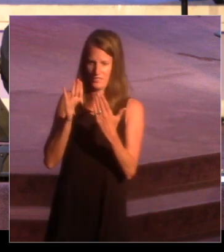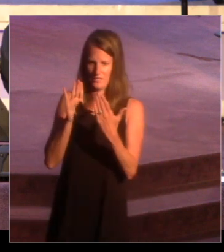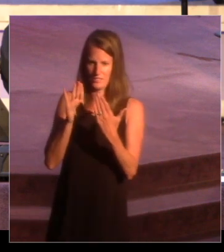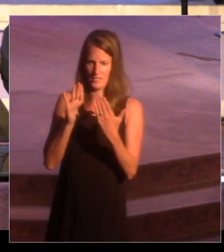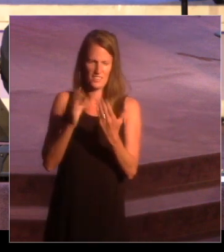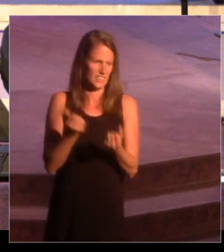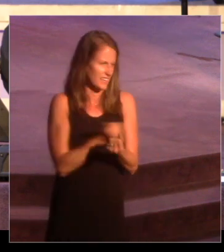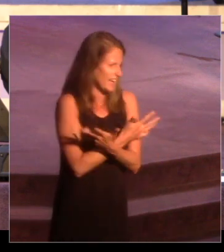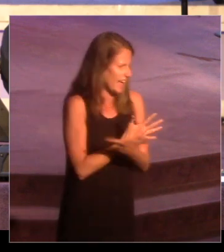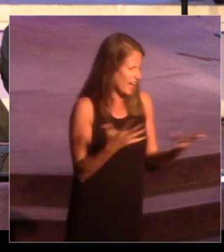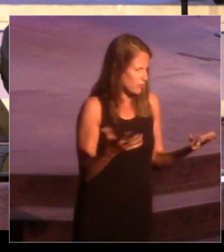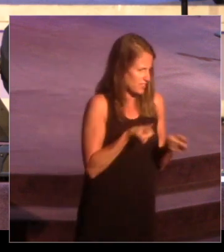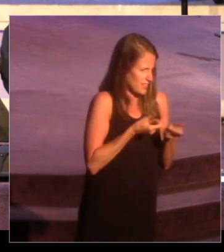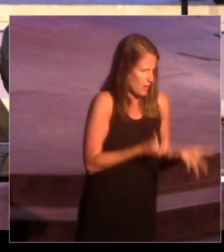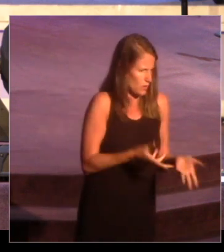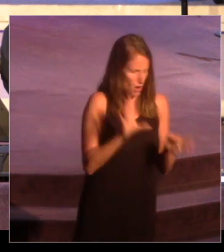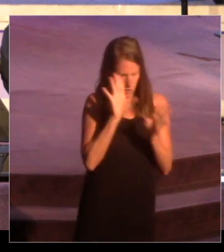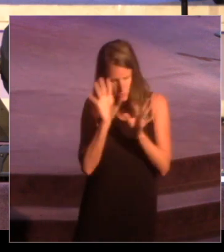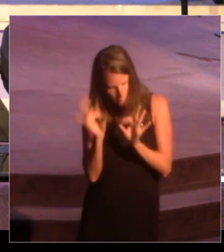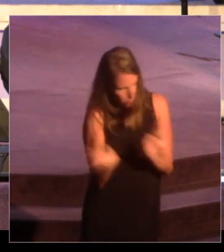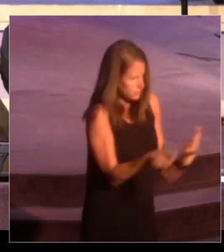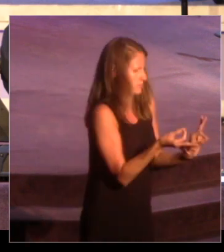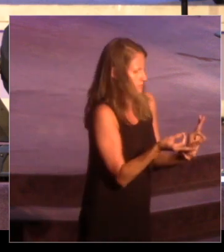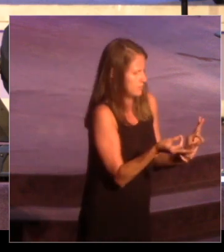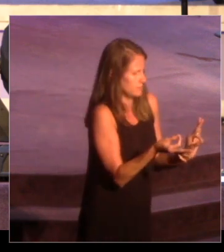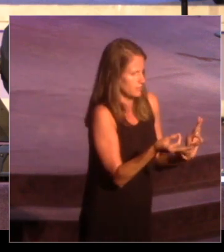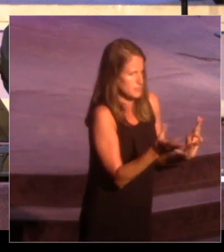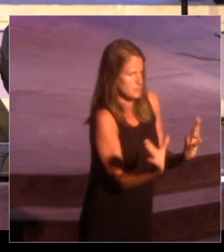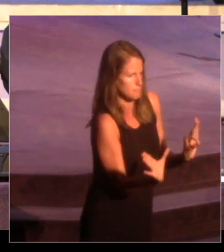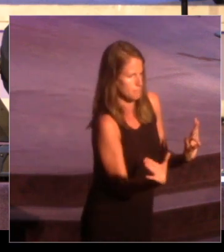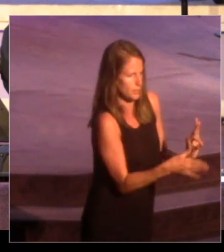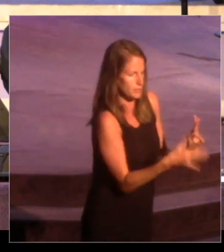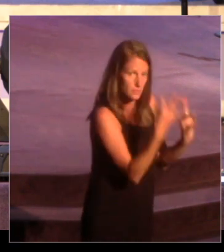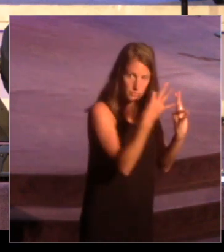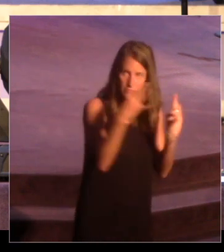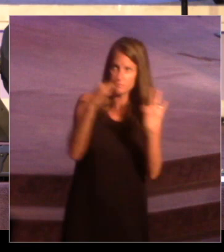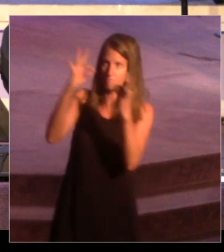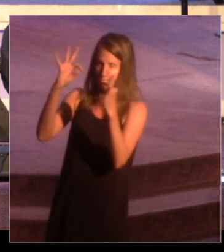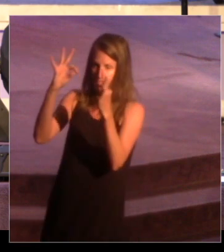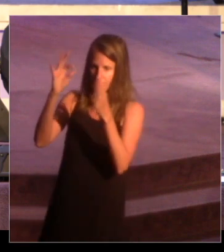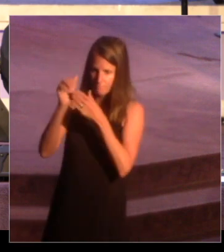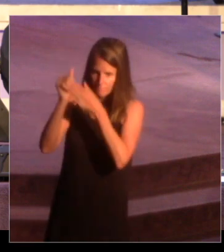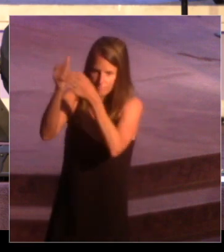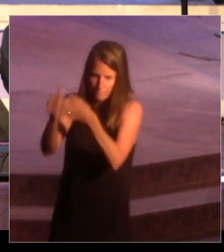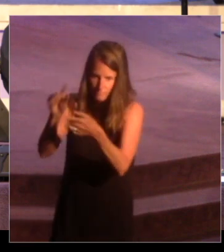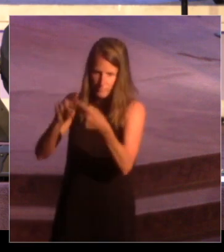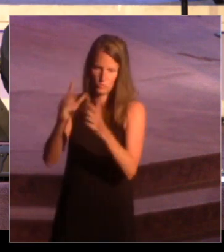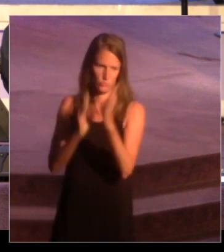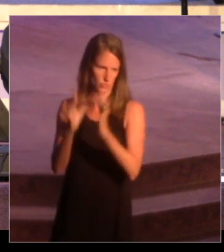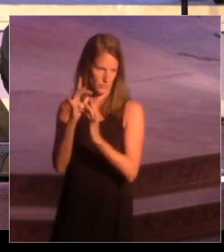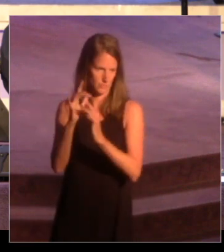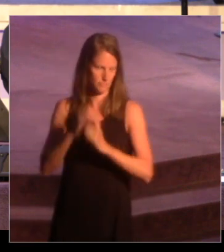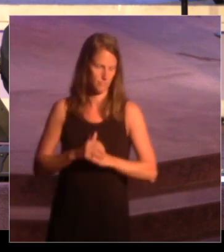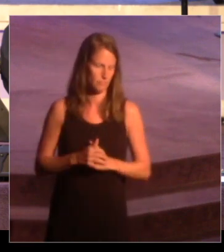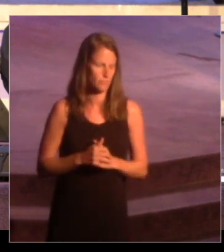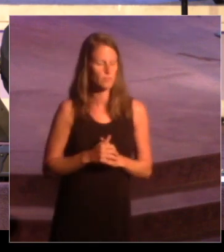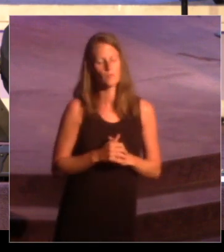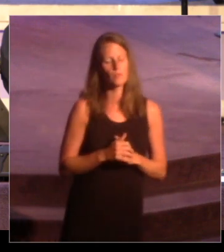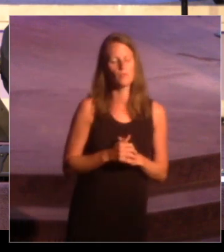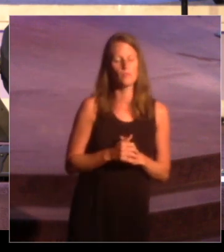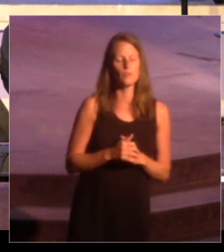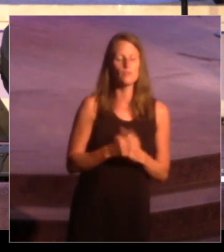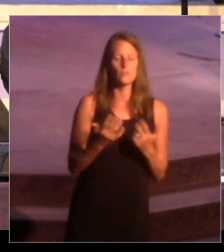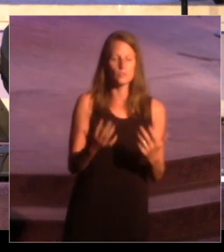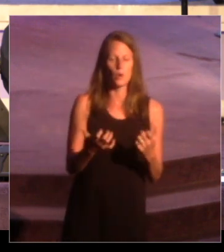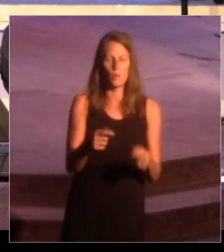aside everything that would pull us away and turning to what would take us to Christ. So as we close out this morning,